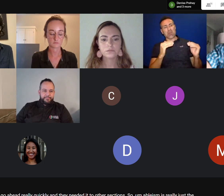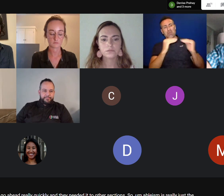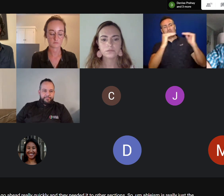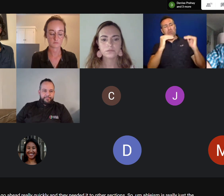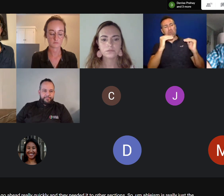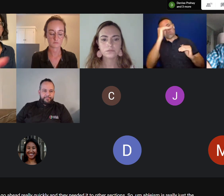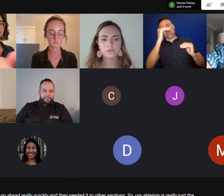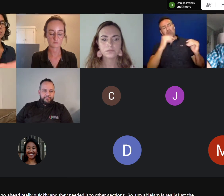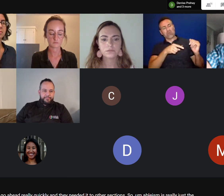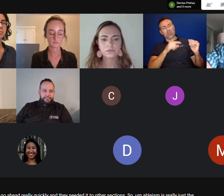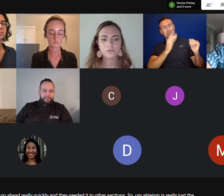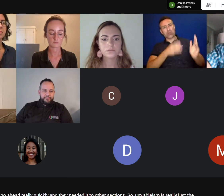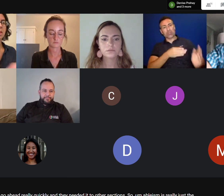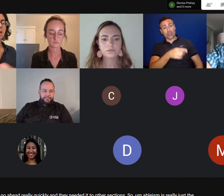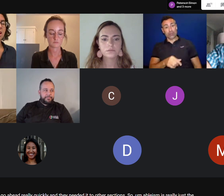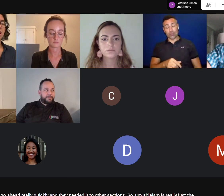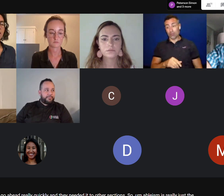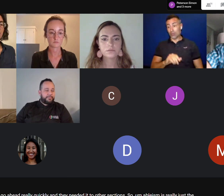Katerina?